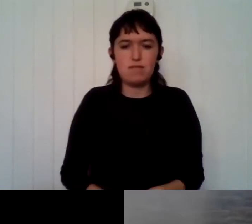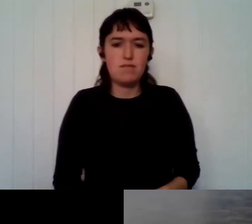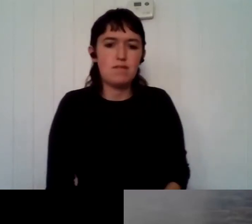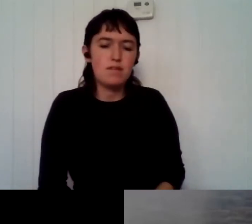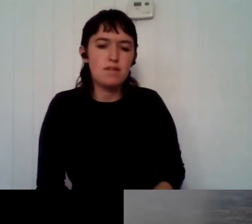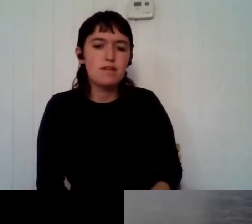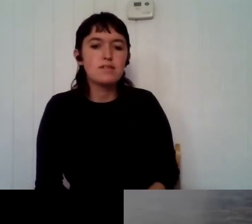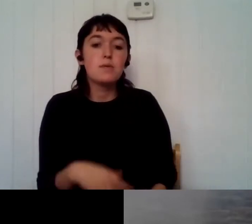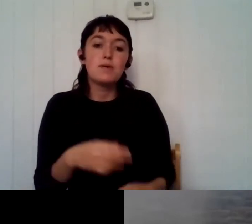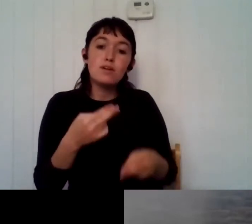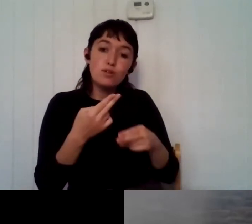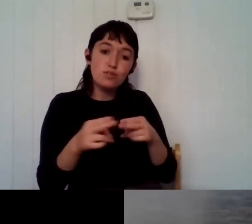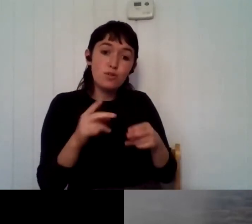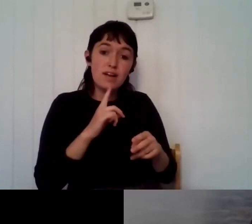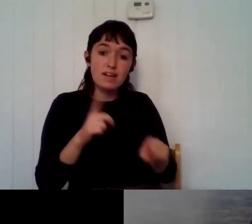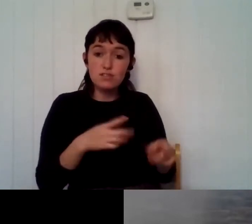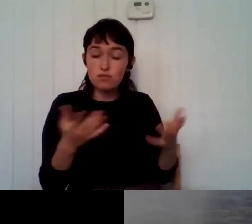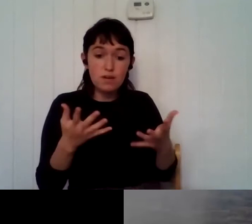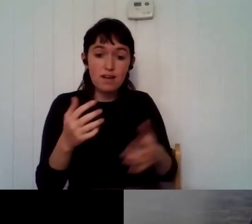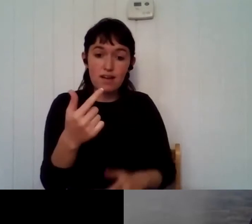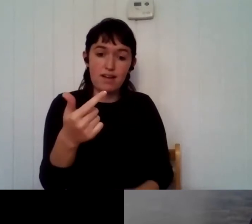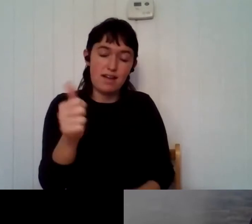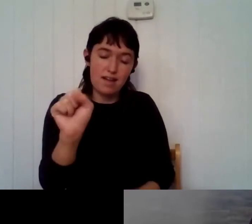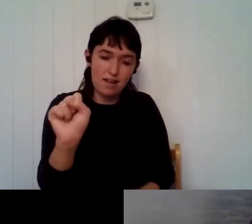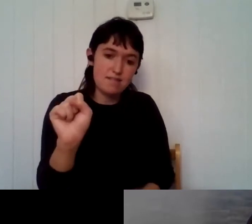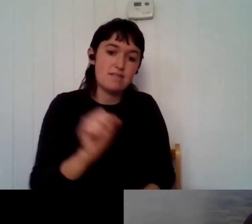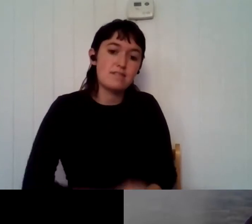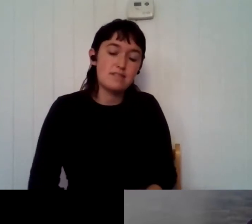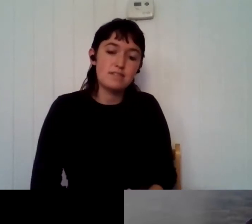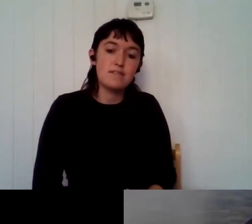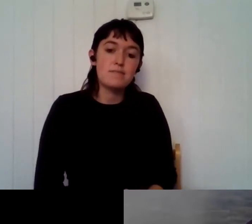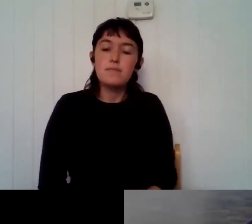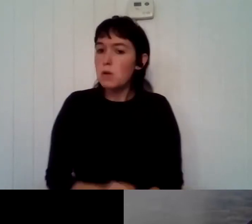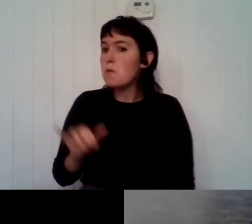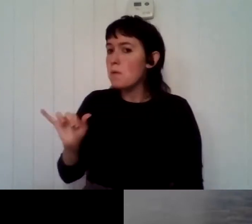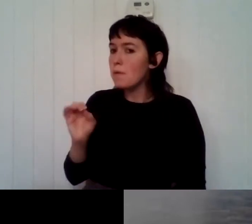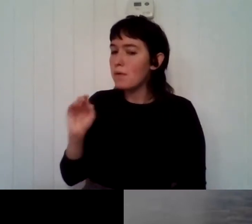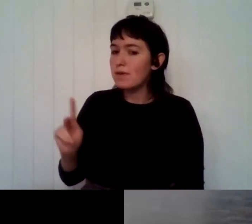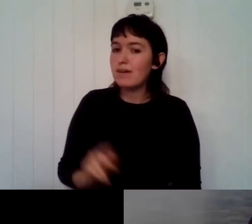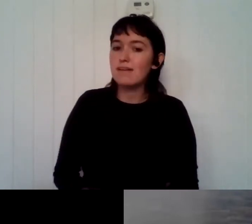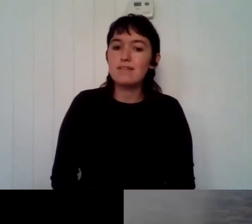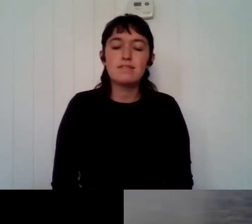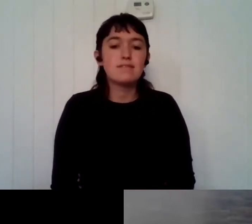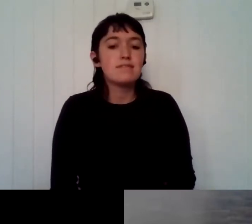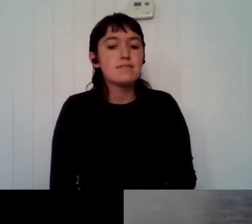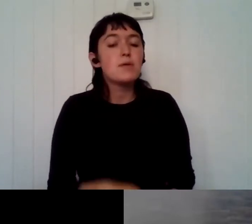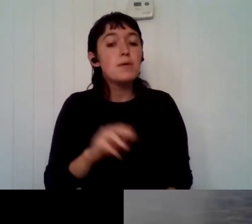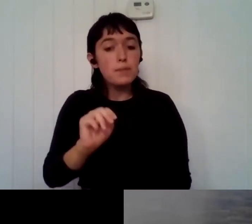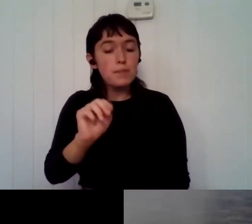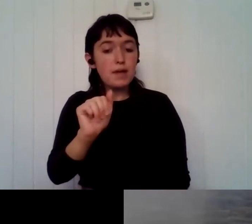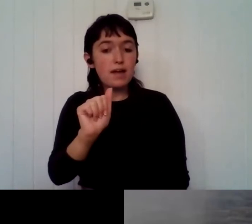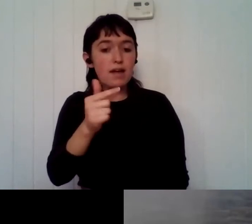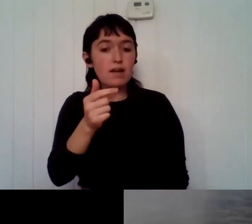is gas. And it's almost always going to be gas. Okay. So basically, the magma itself has